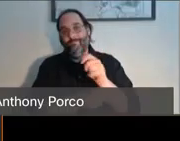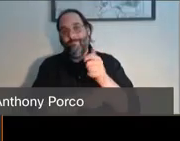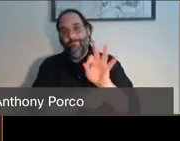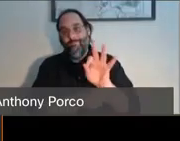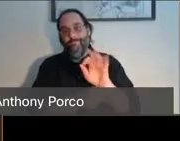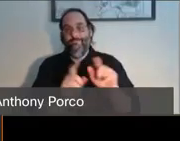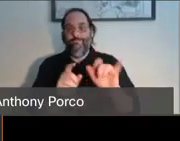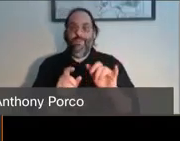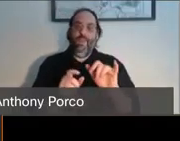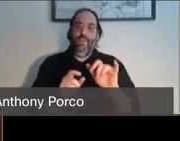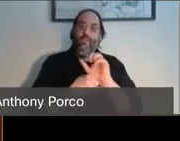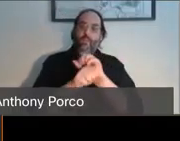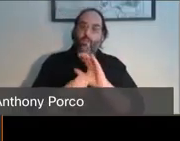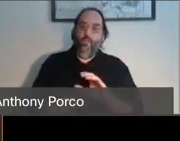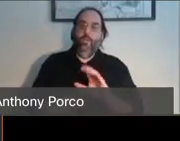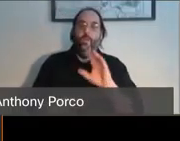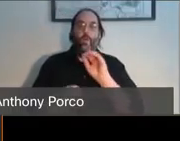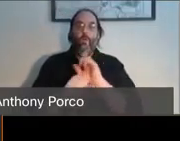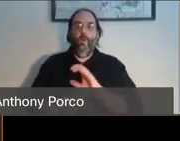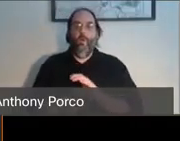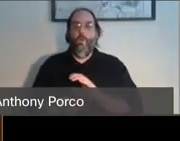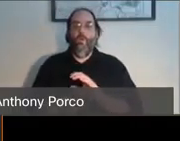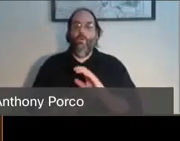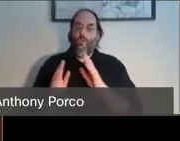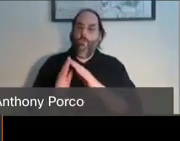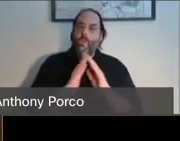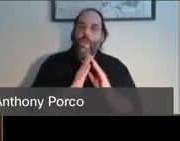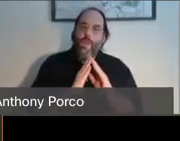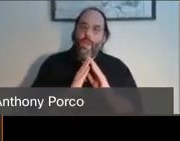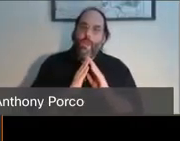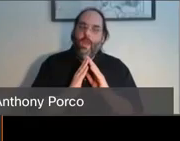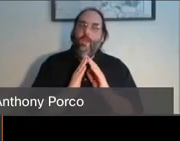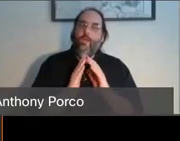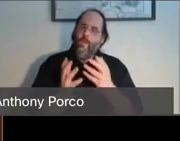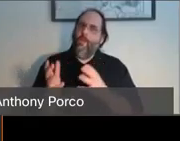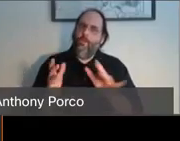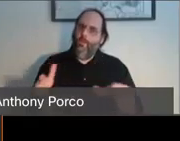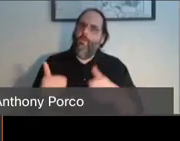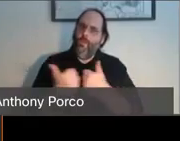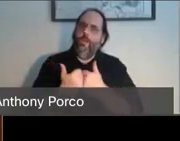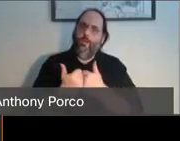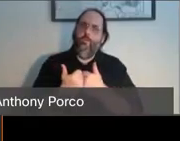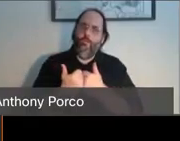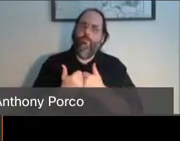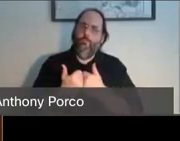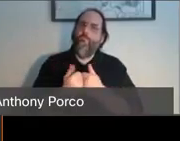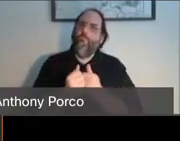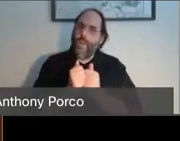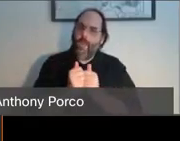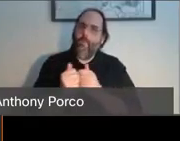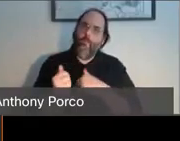as colleagues, as part of our community, we dealt with these difficult challenges